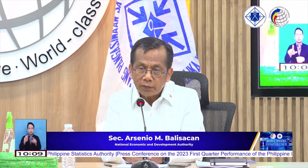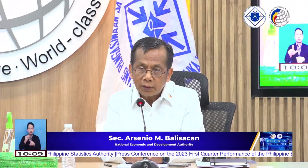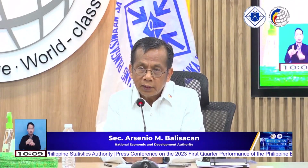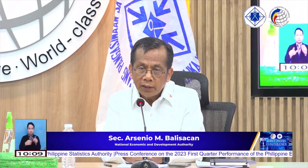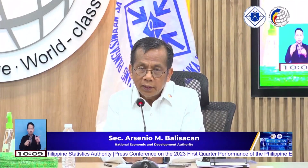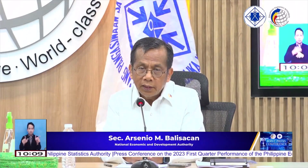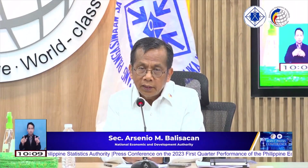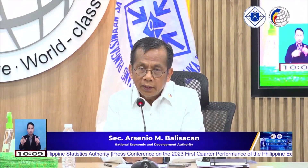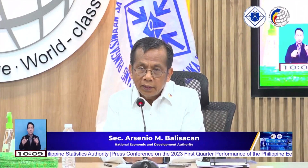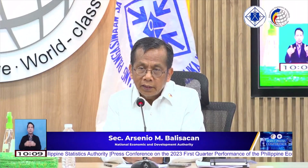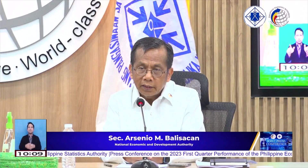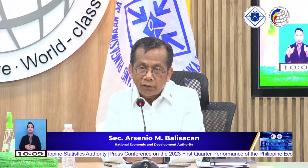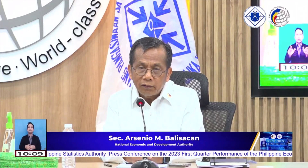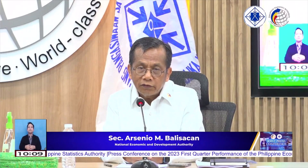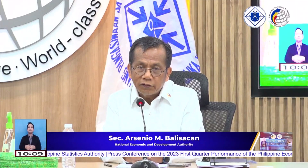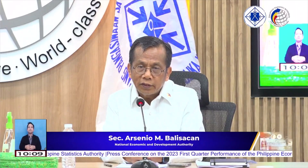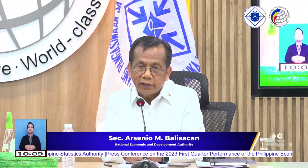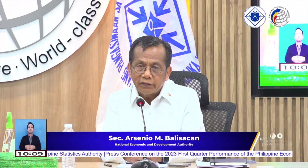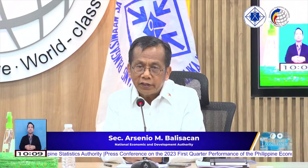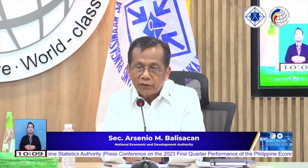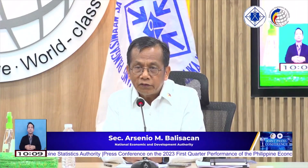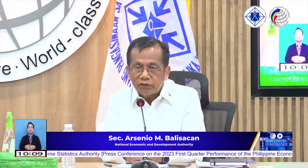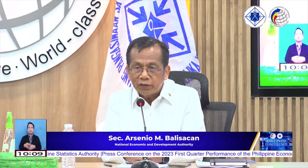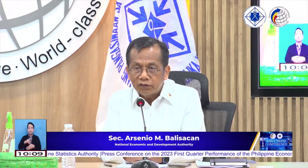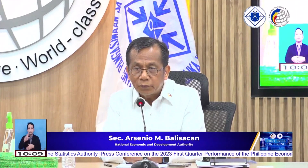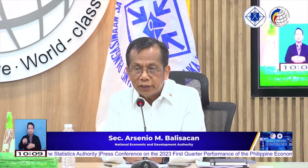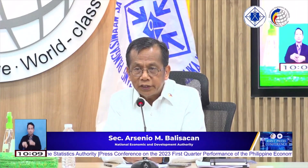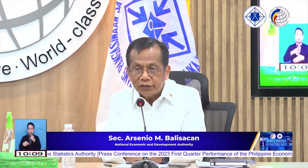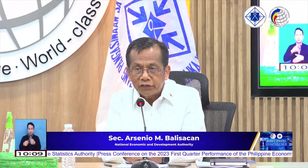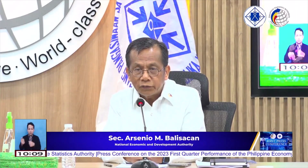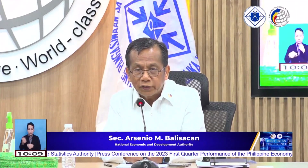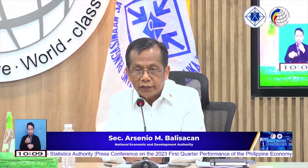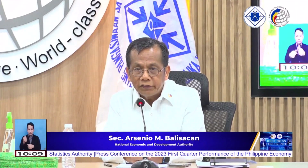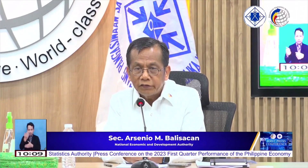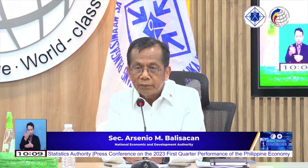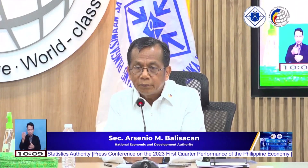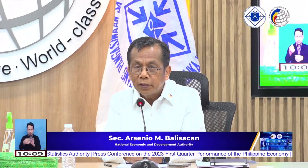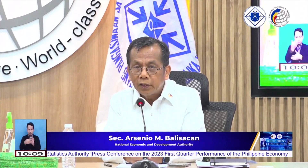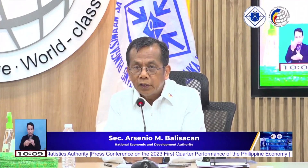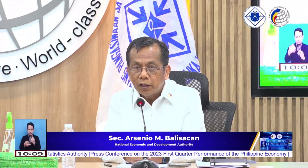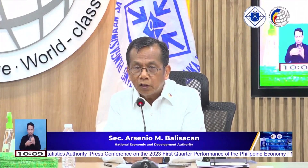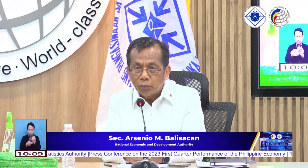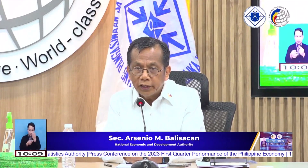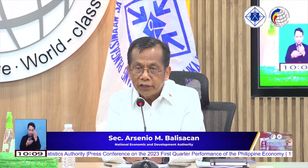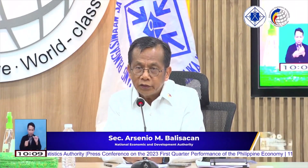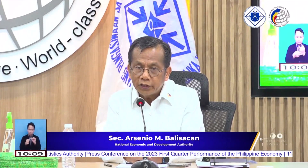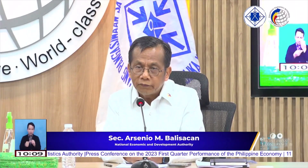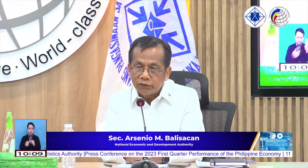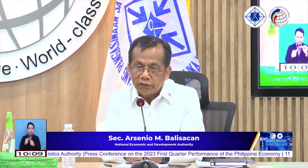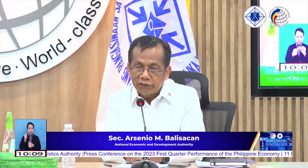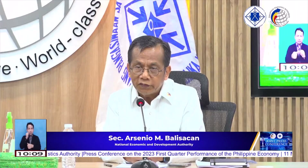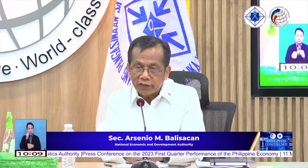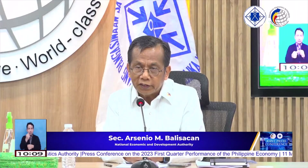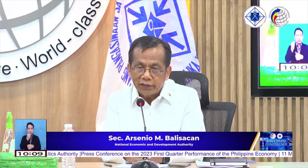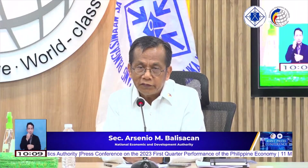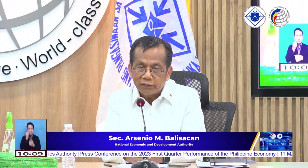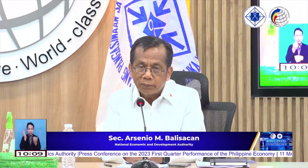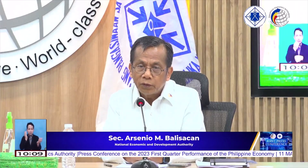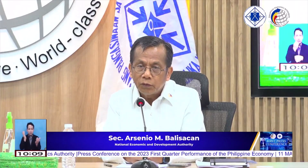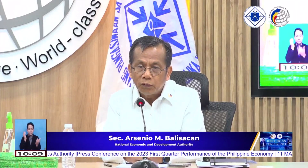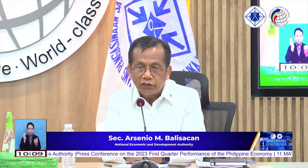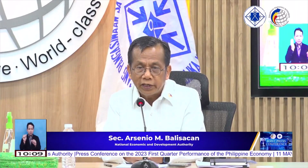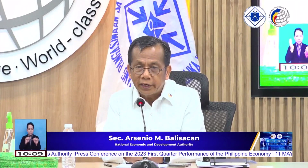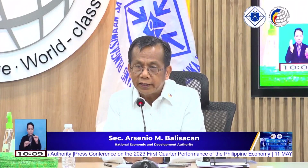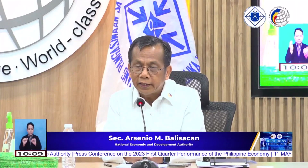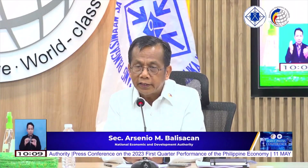March 2023. Recall also that the sectors of transportation and storage, accommodation and food service activities,